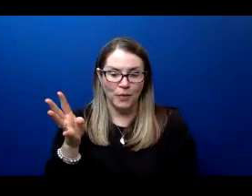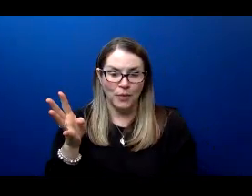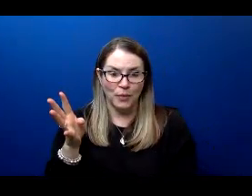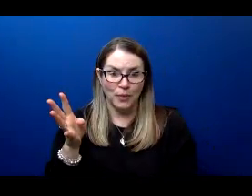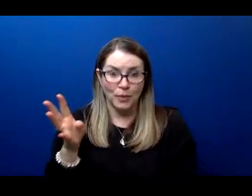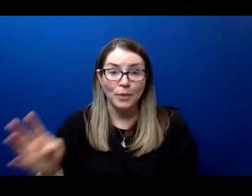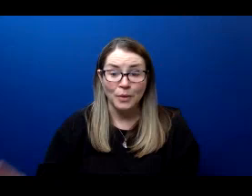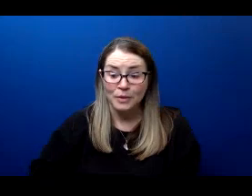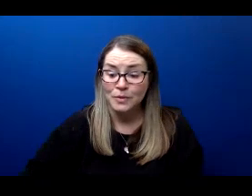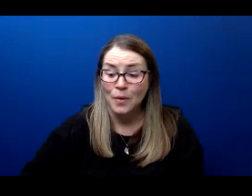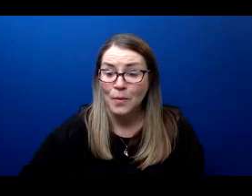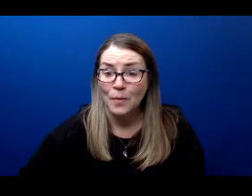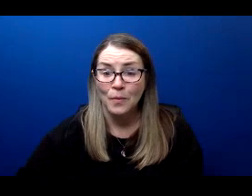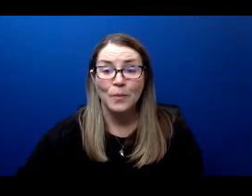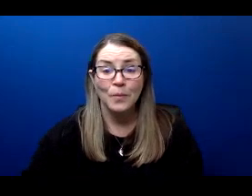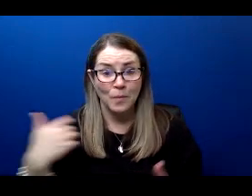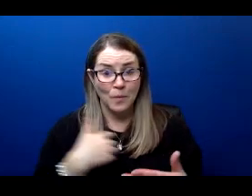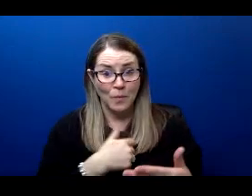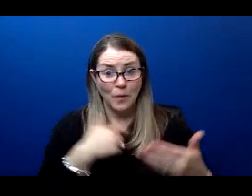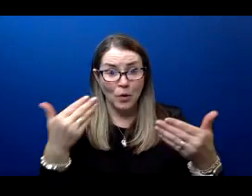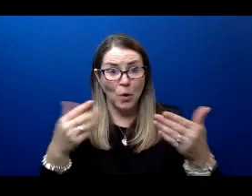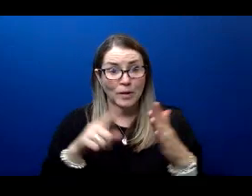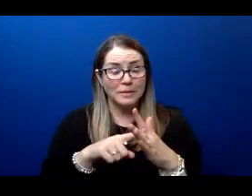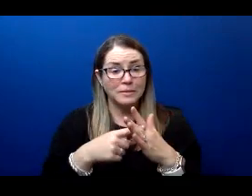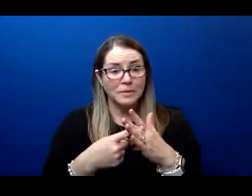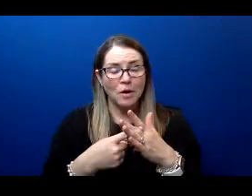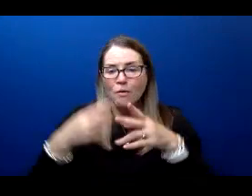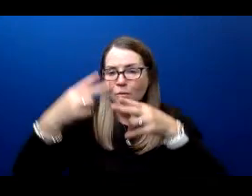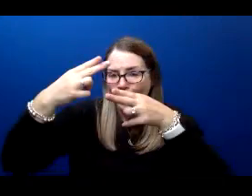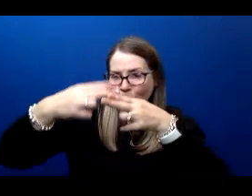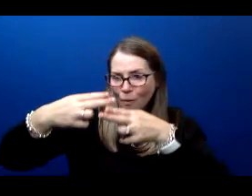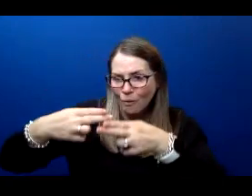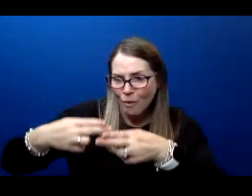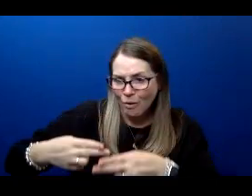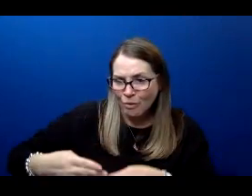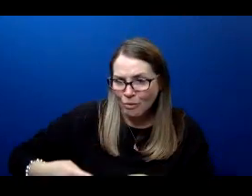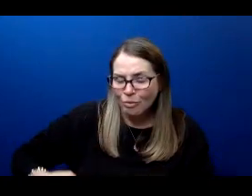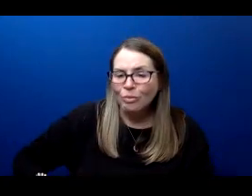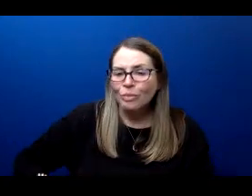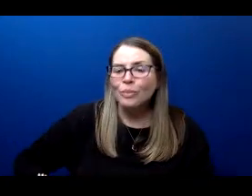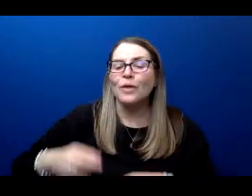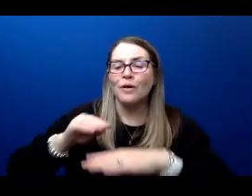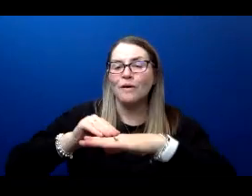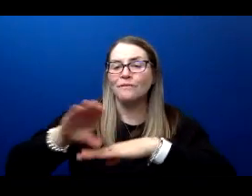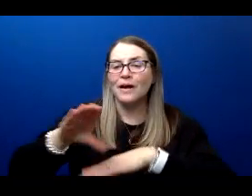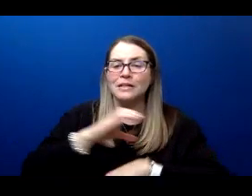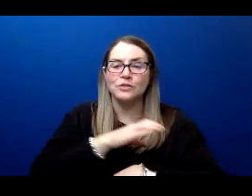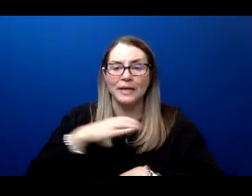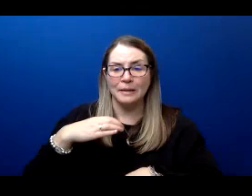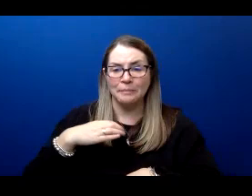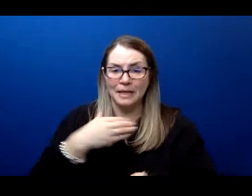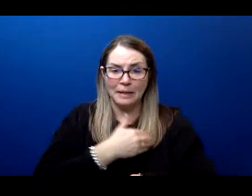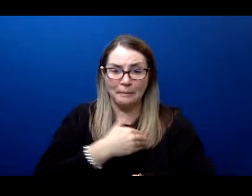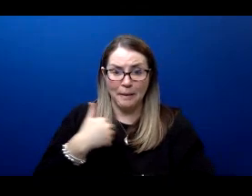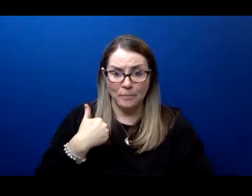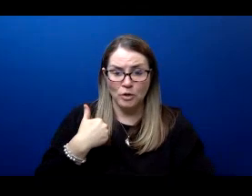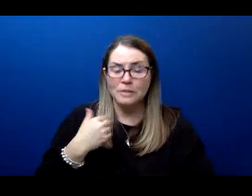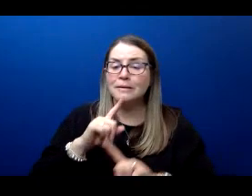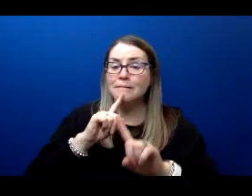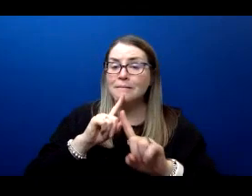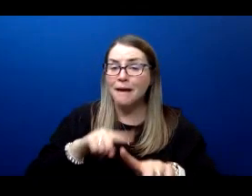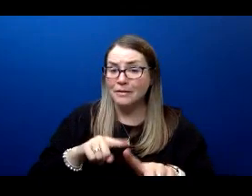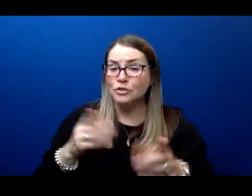So with that said, we would like to go ahead and start with our roll call. So for our roll call, would advisory committee members please acknowledge their presence when they hear their